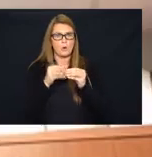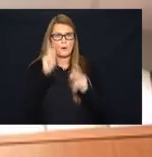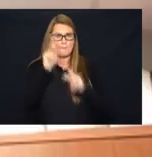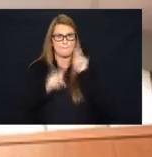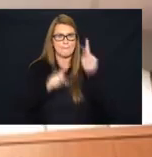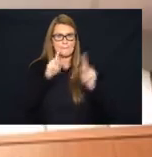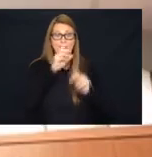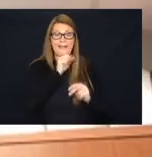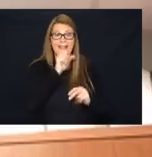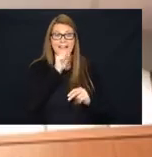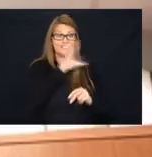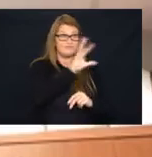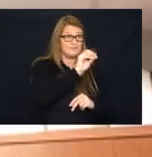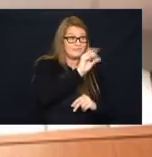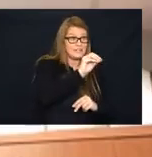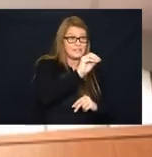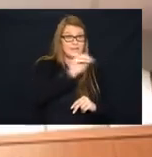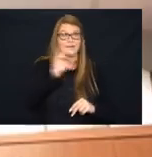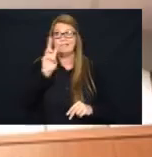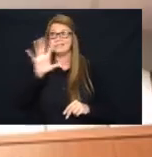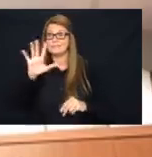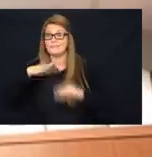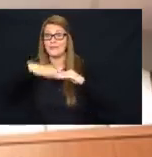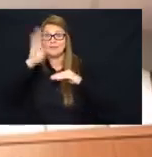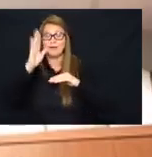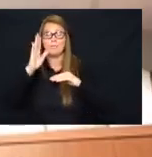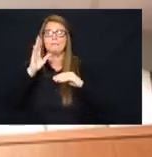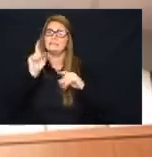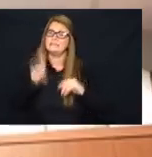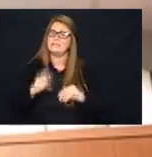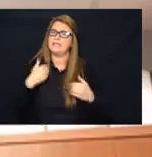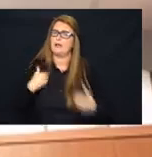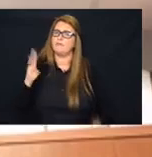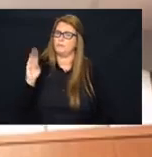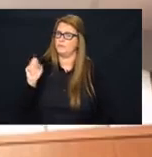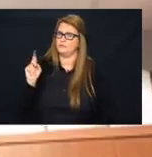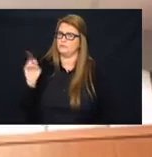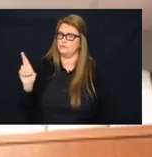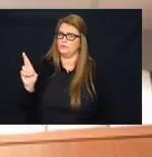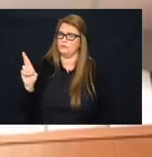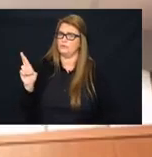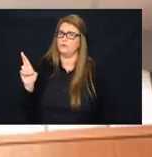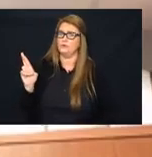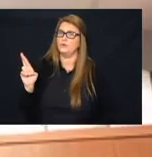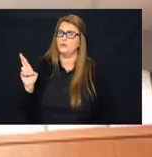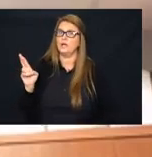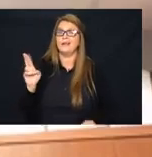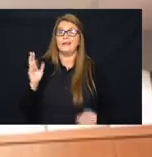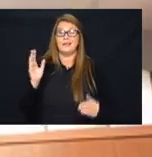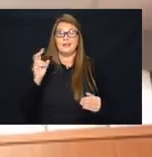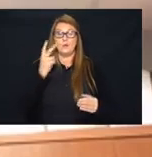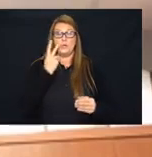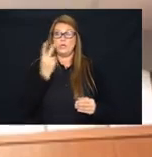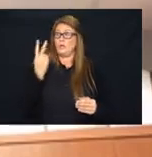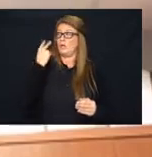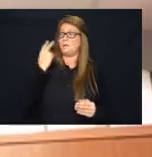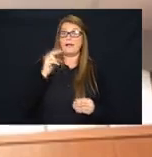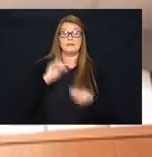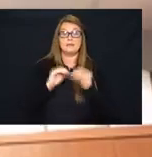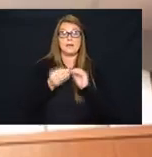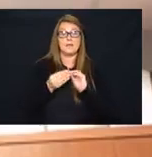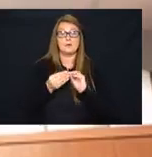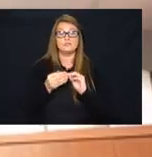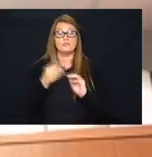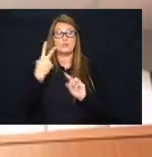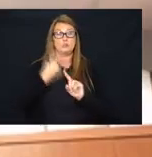50 and age 65 and above boosted. If you look at our numbers over the past